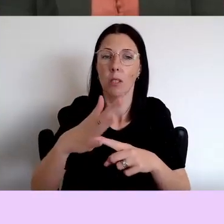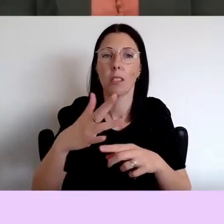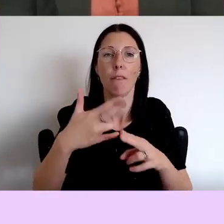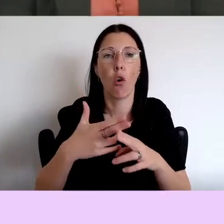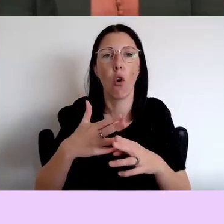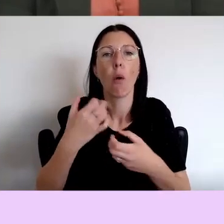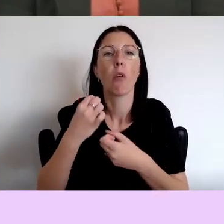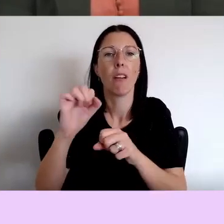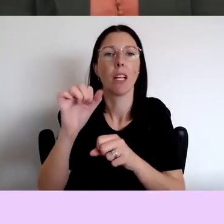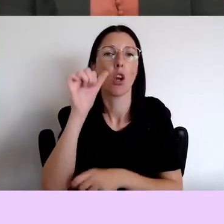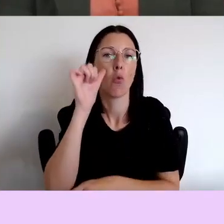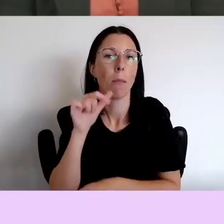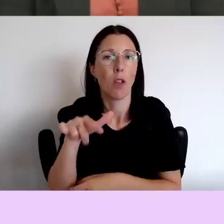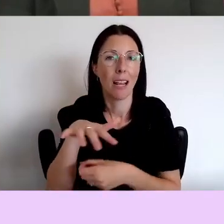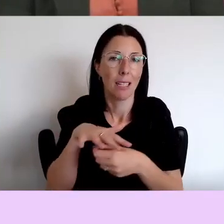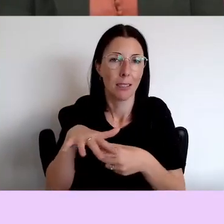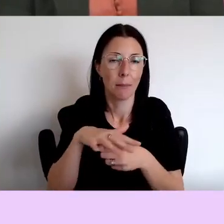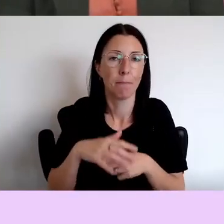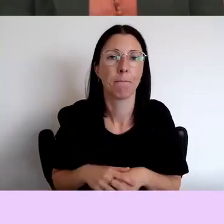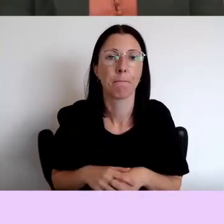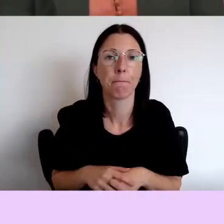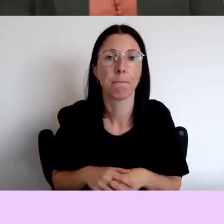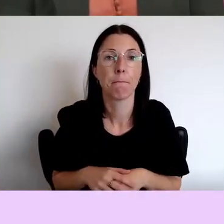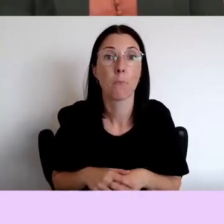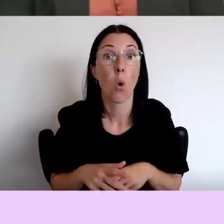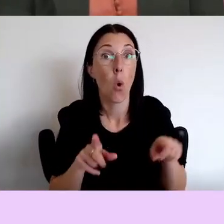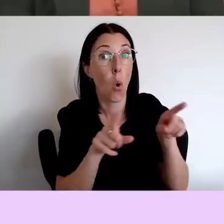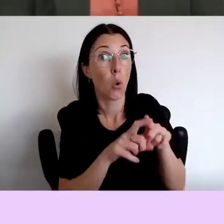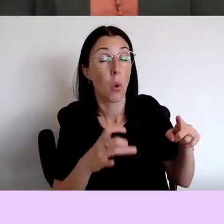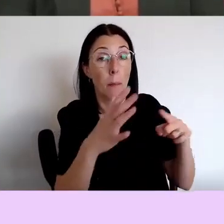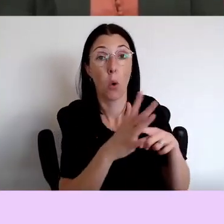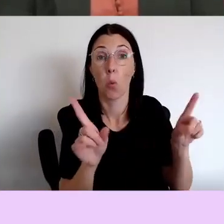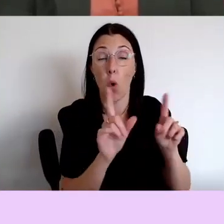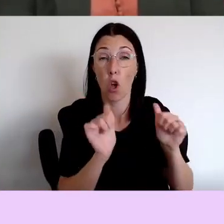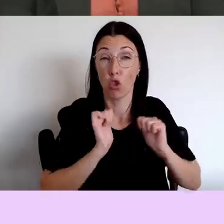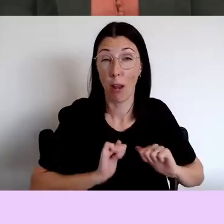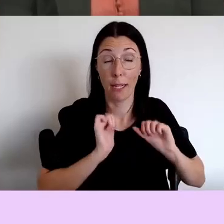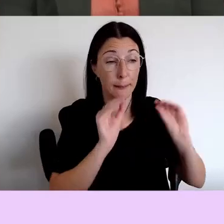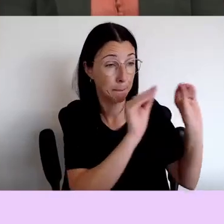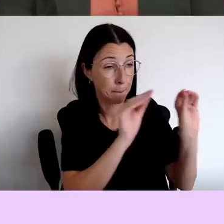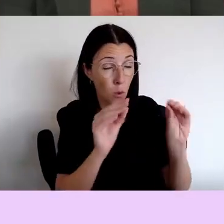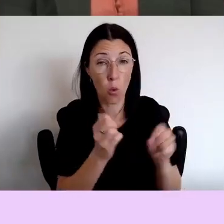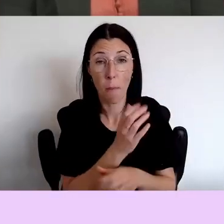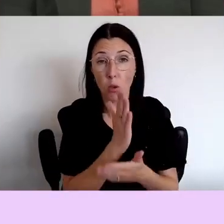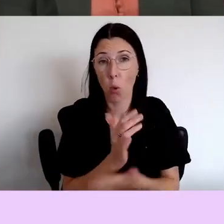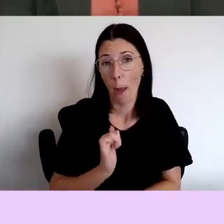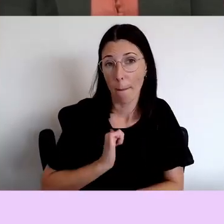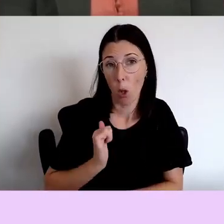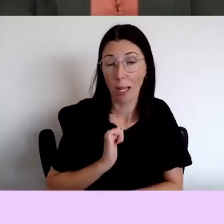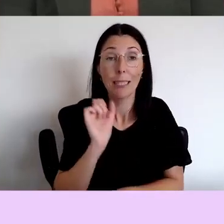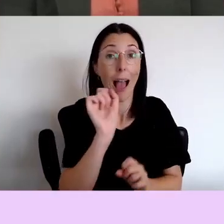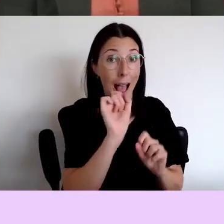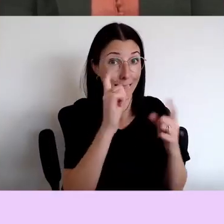sector. And separately, training was really important to ensure that employees could both understand and